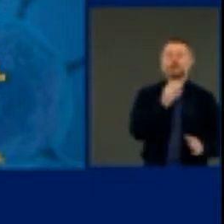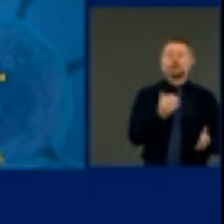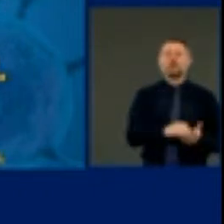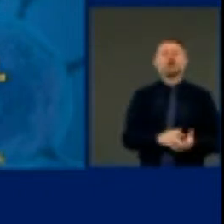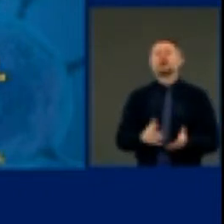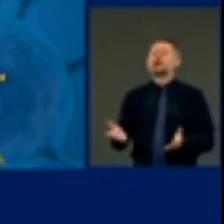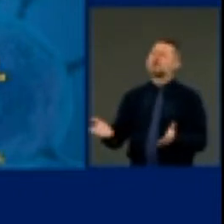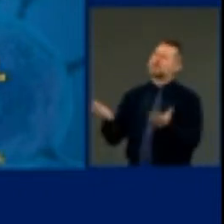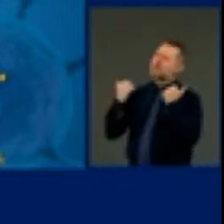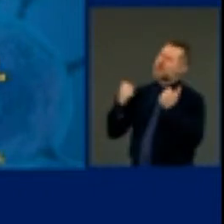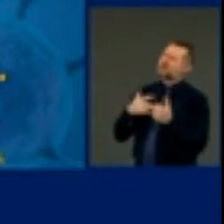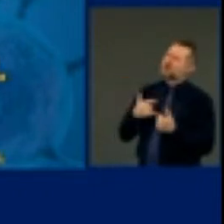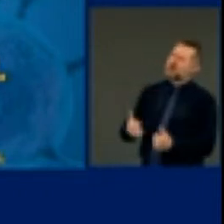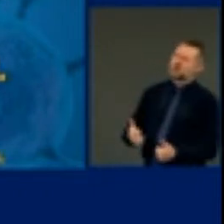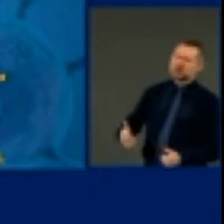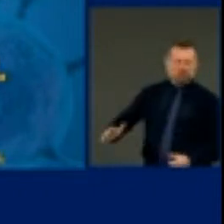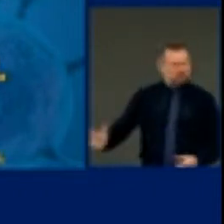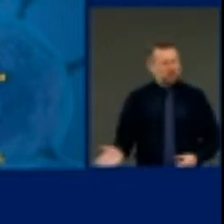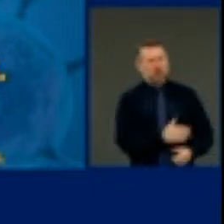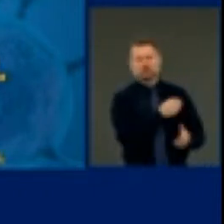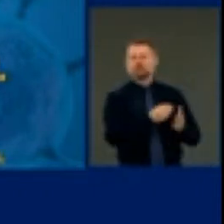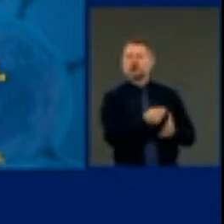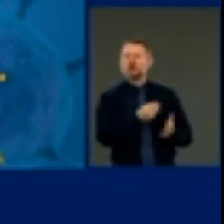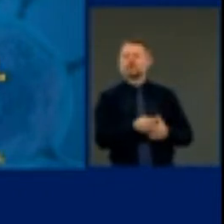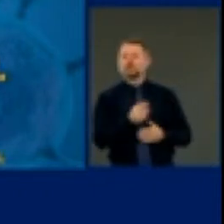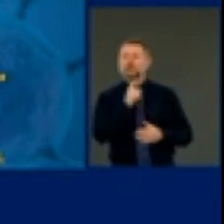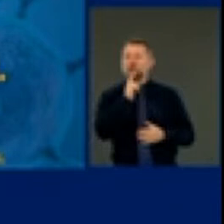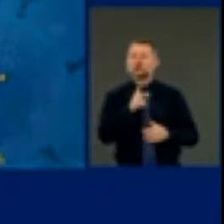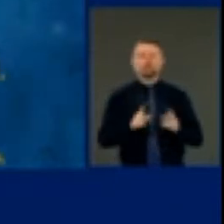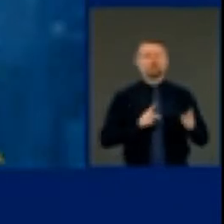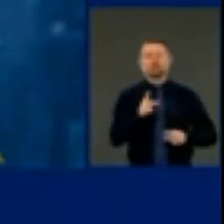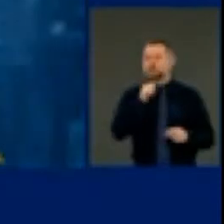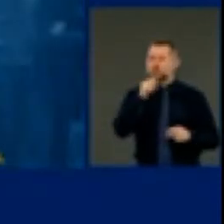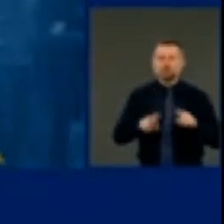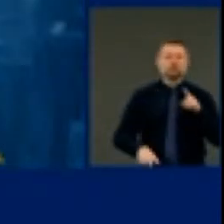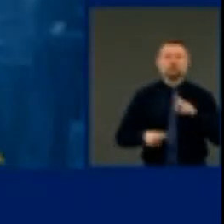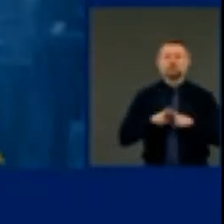shop. People aren't stupid. They're not.